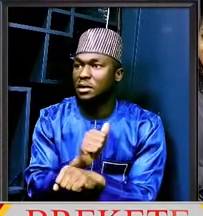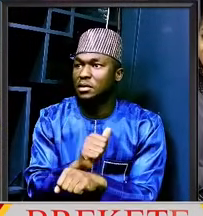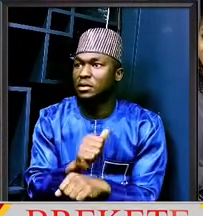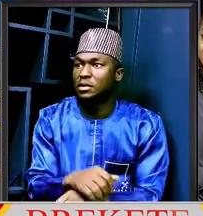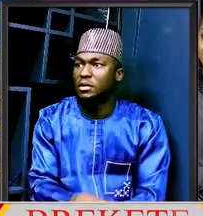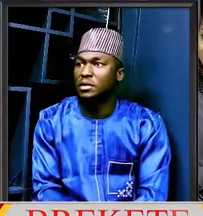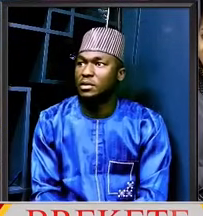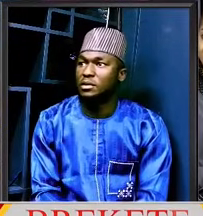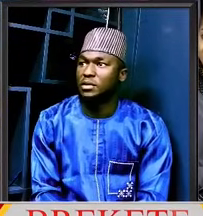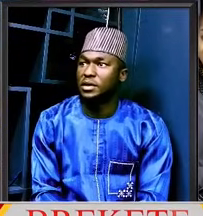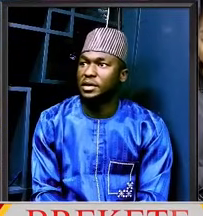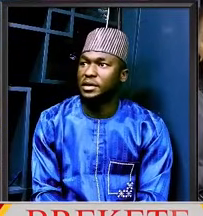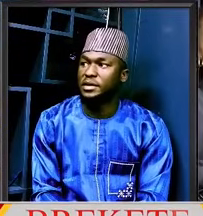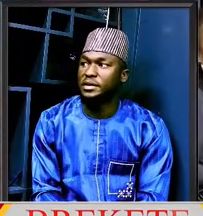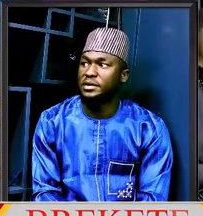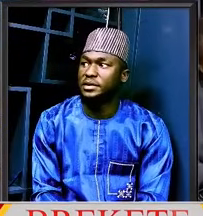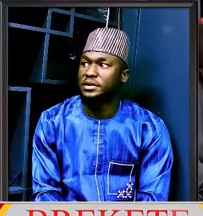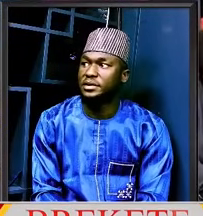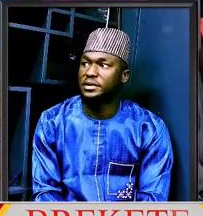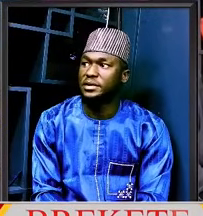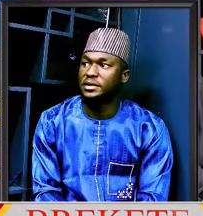retire.